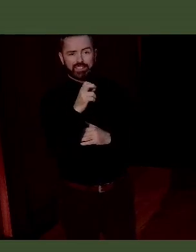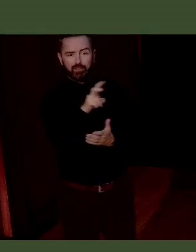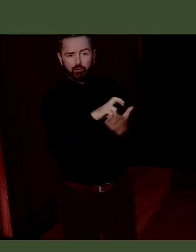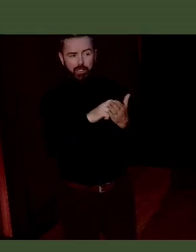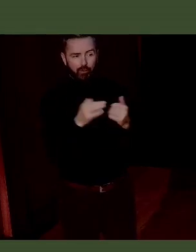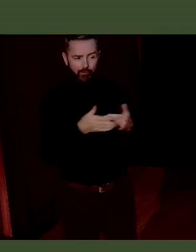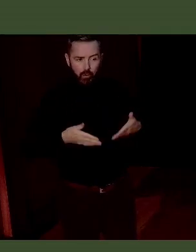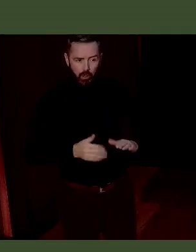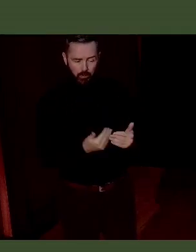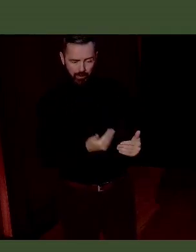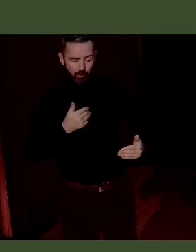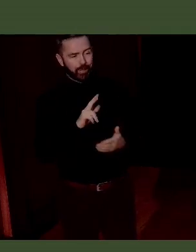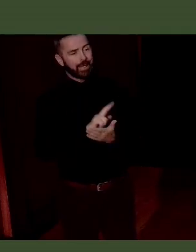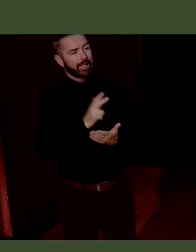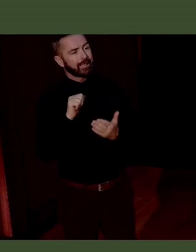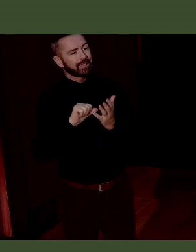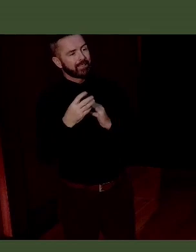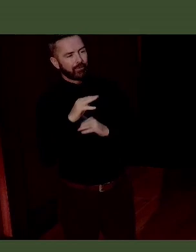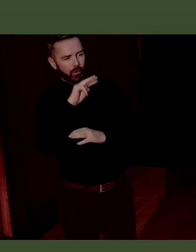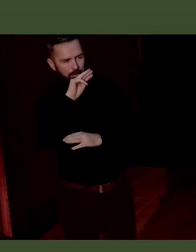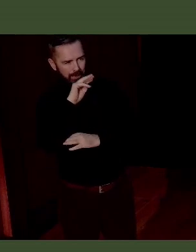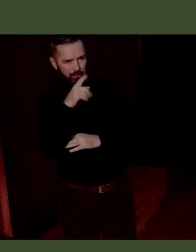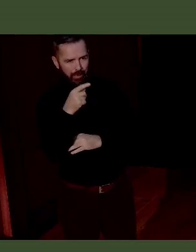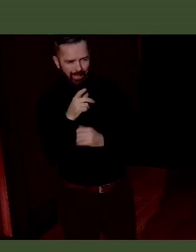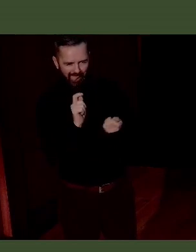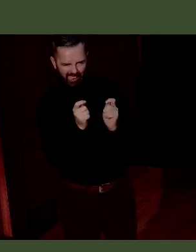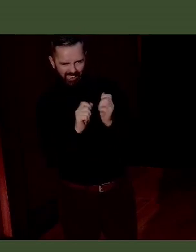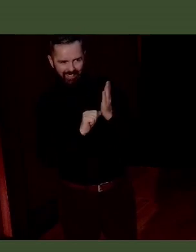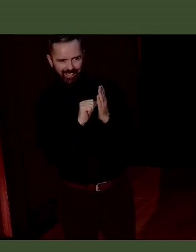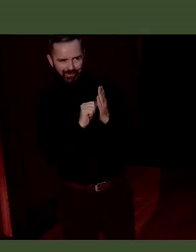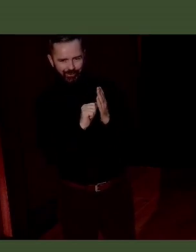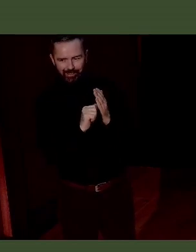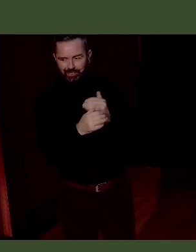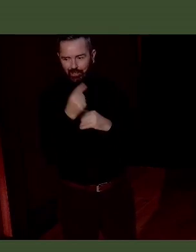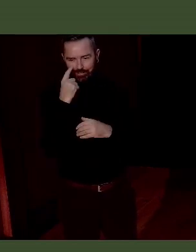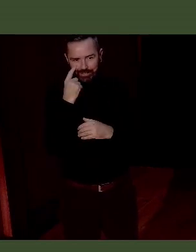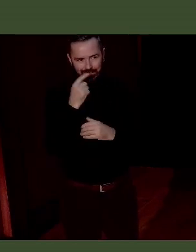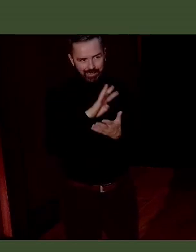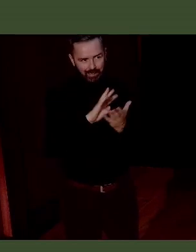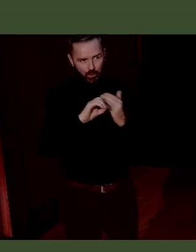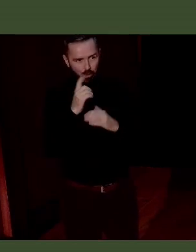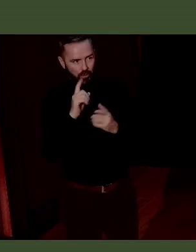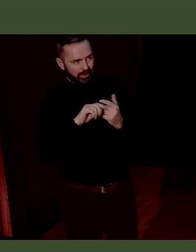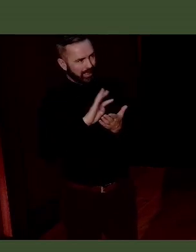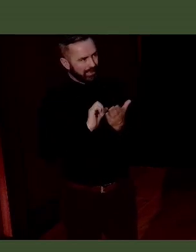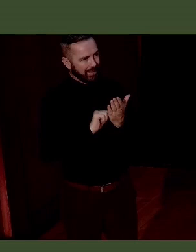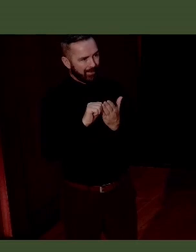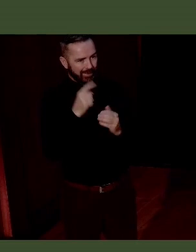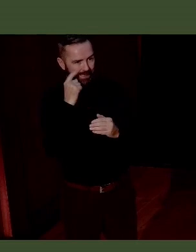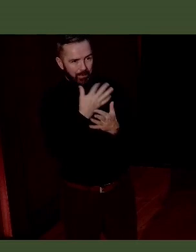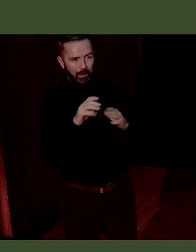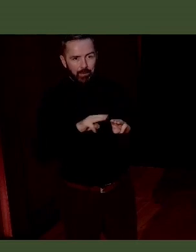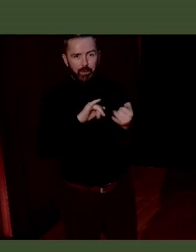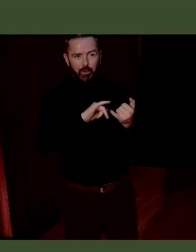Ireland before 1864 meant that you could fiddle your age. Go look at the 1901, 1911 census, and you'd be amazed the number of people